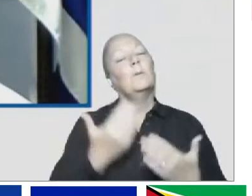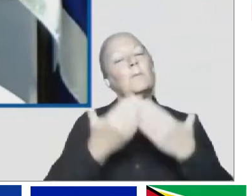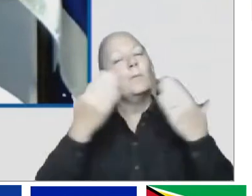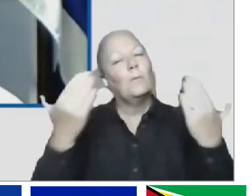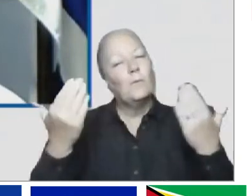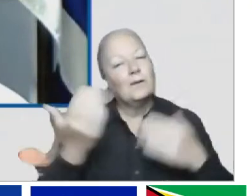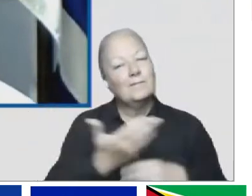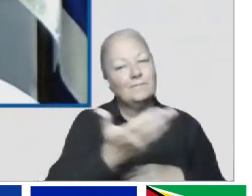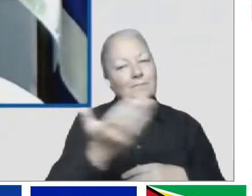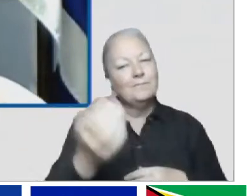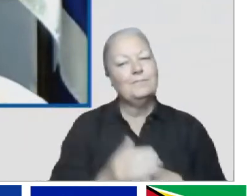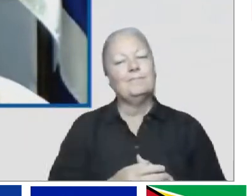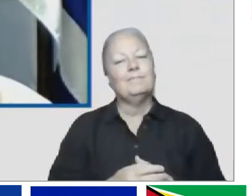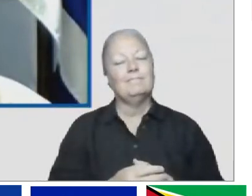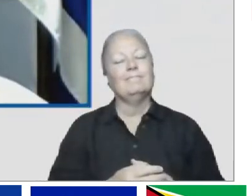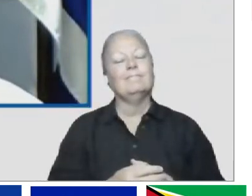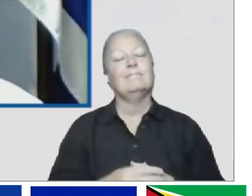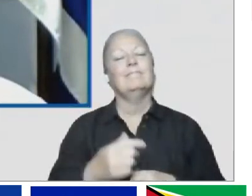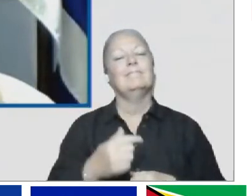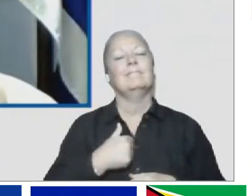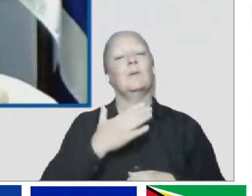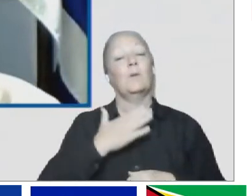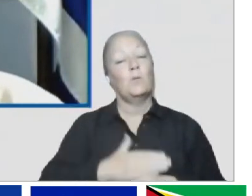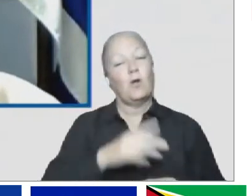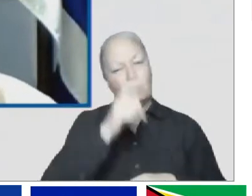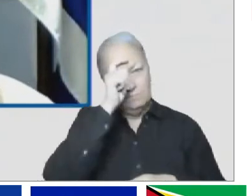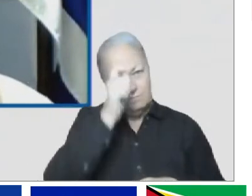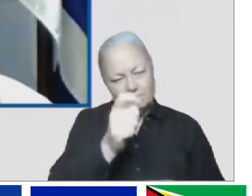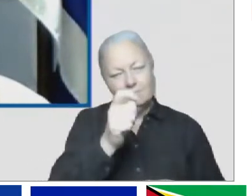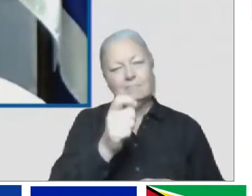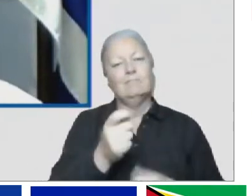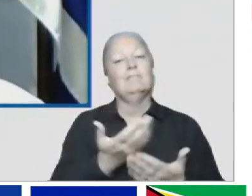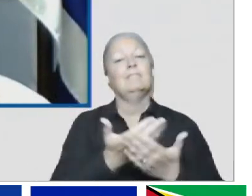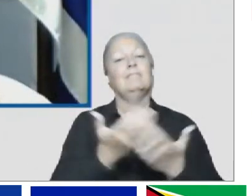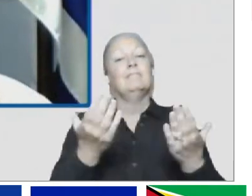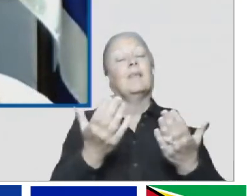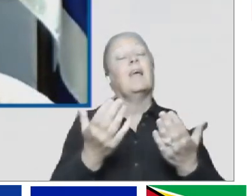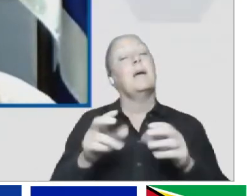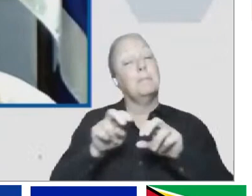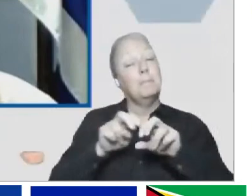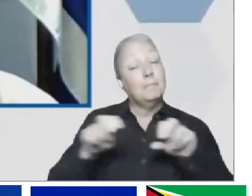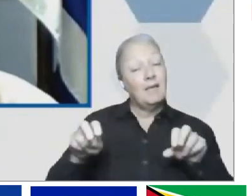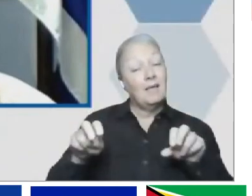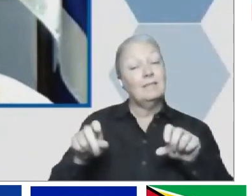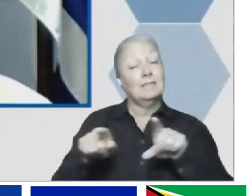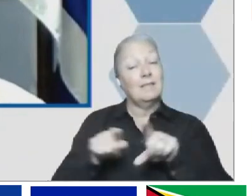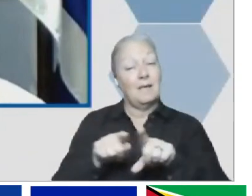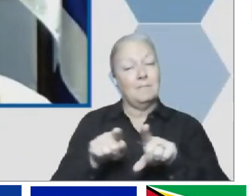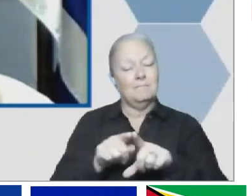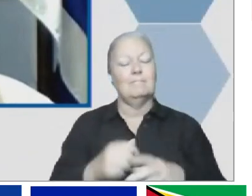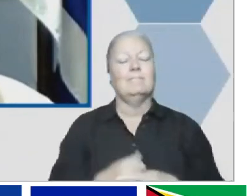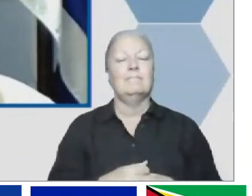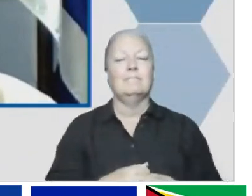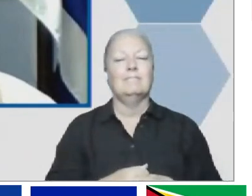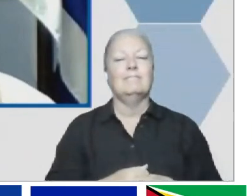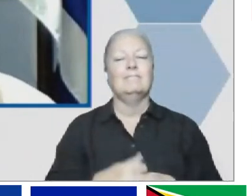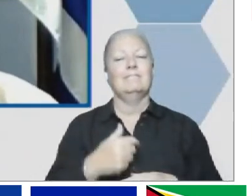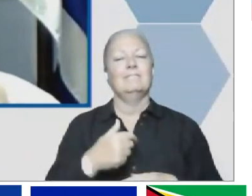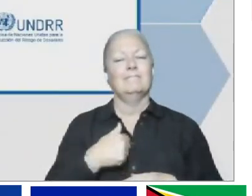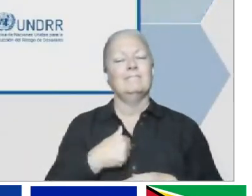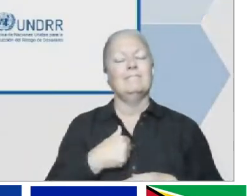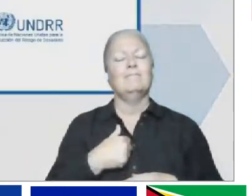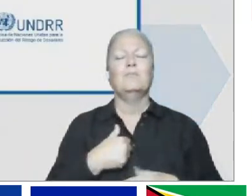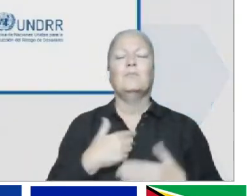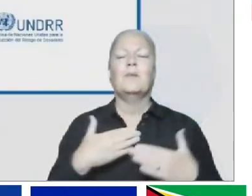of the members of this panel. It's such an honor for me to represent my country in this exhibition and also